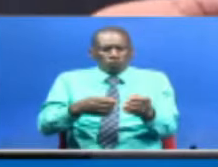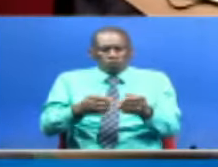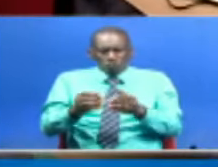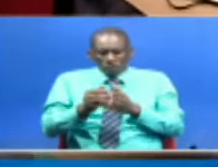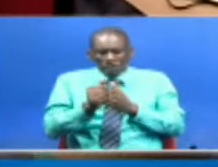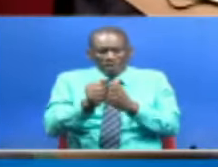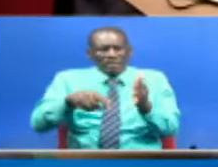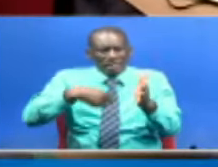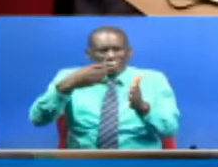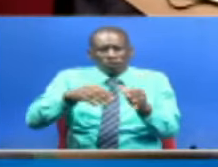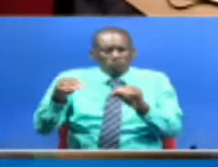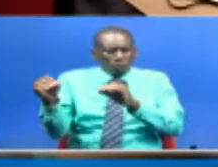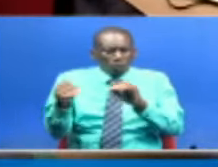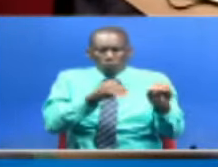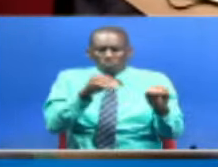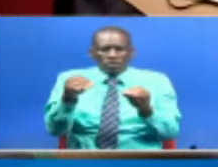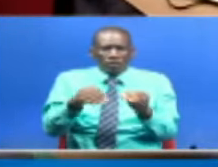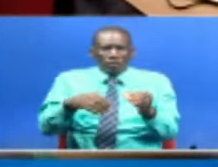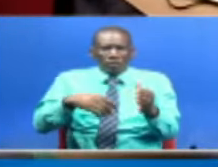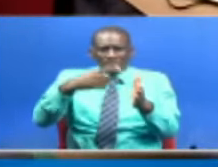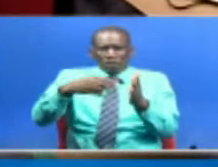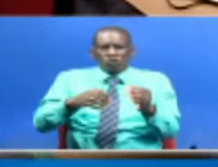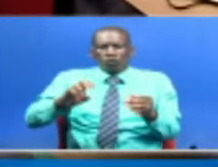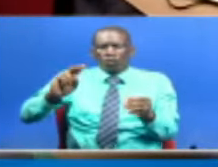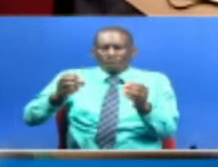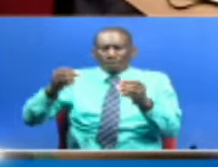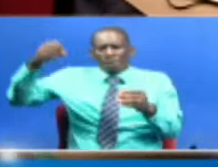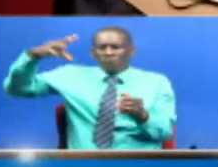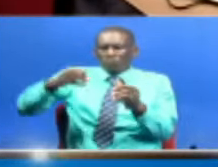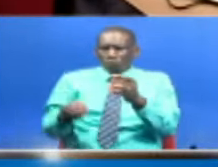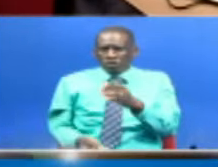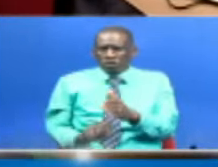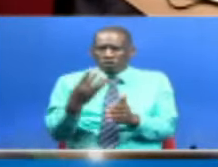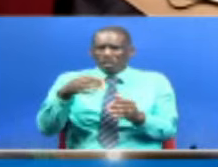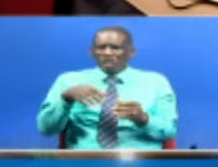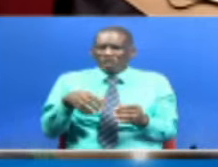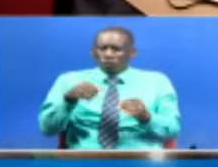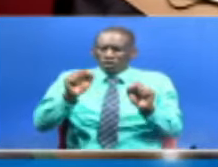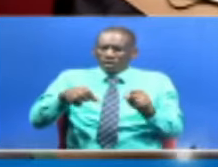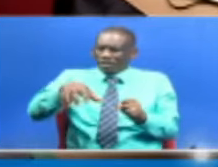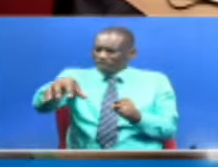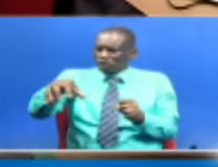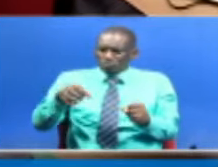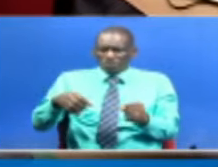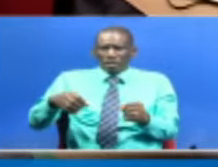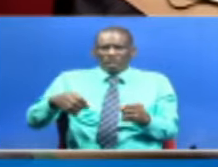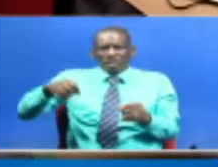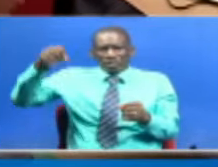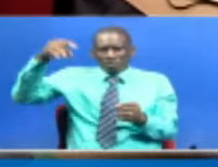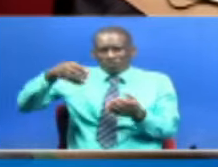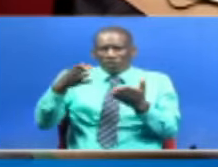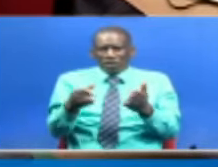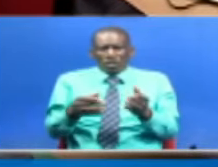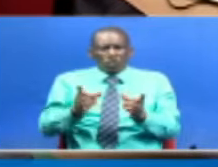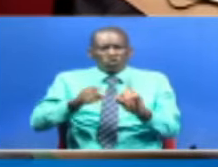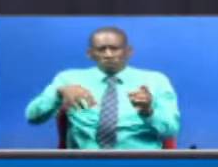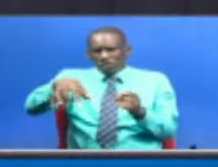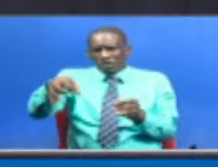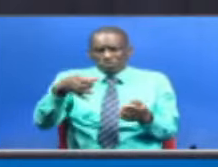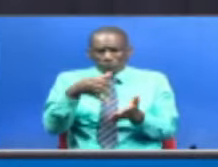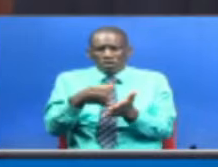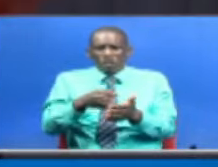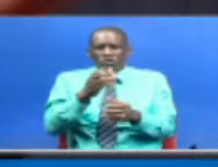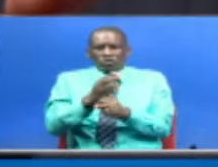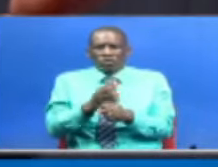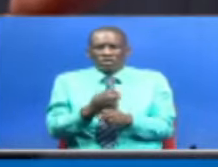mobility industry to power generation. It is transportable. It is power commodities. You don't have to transport it using